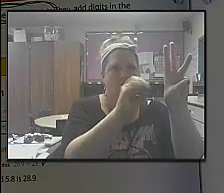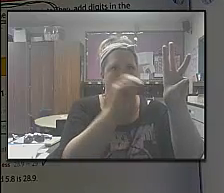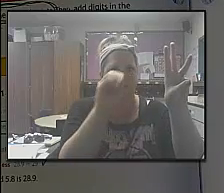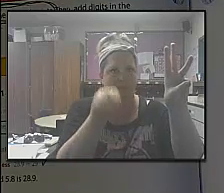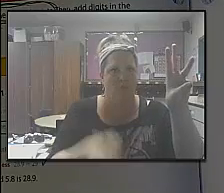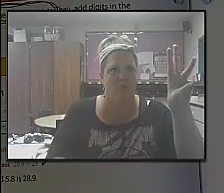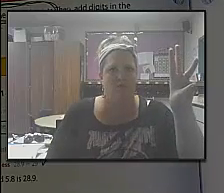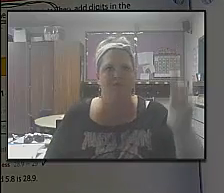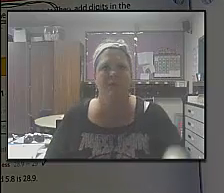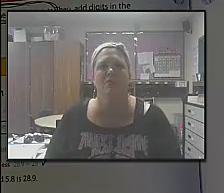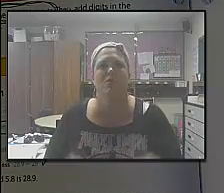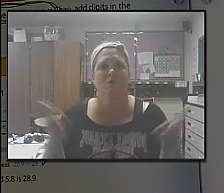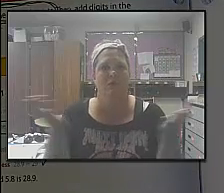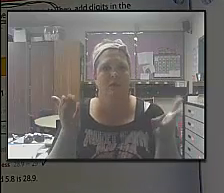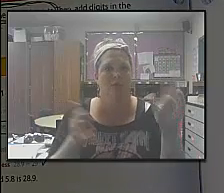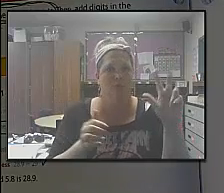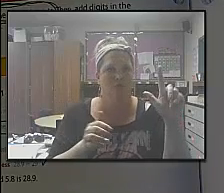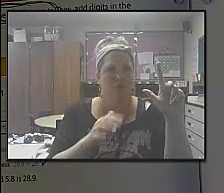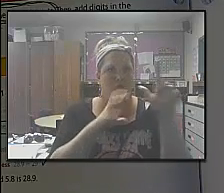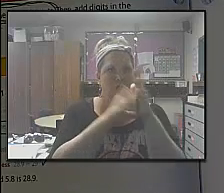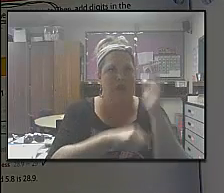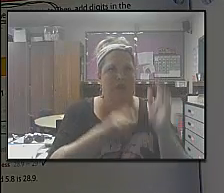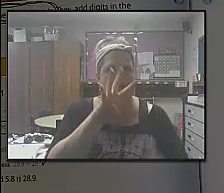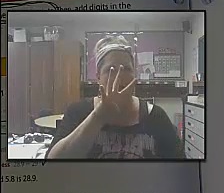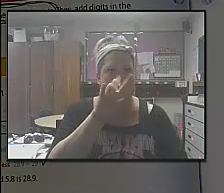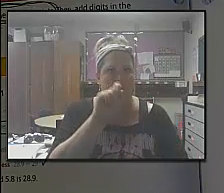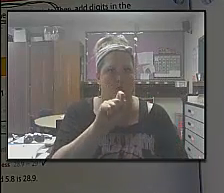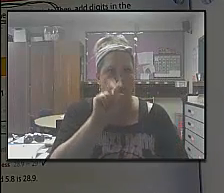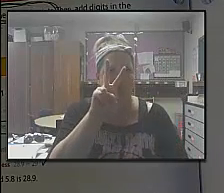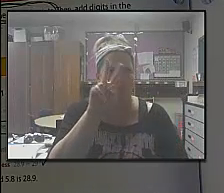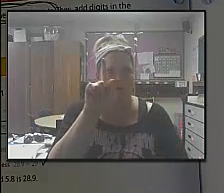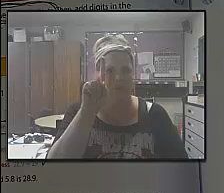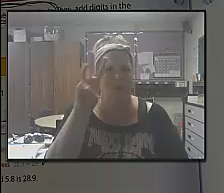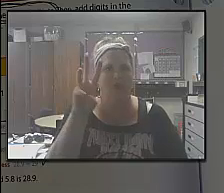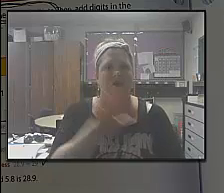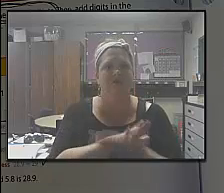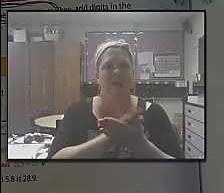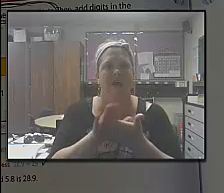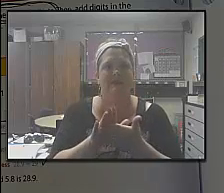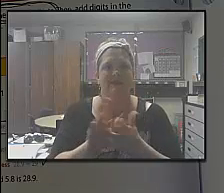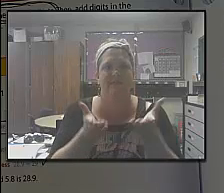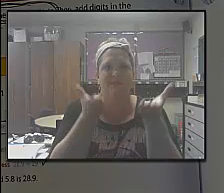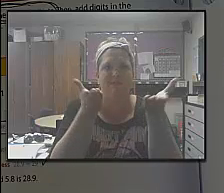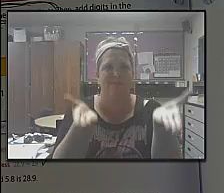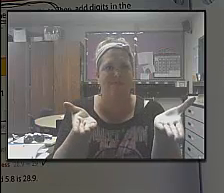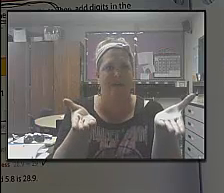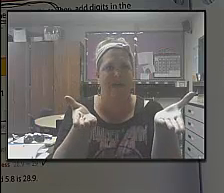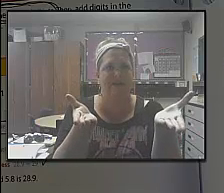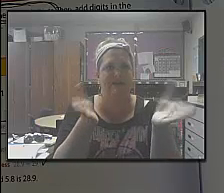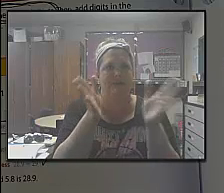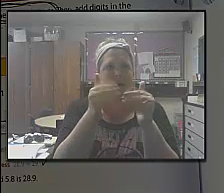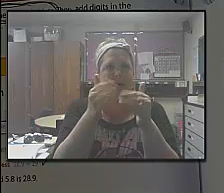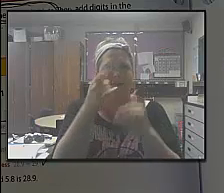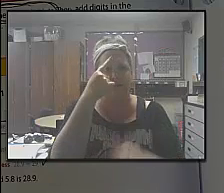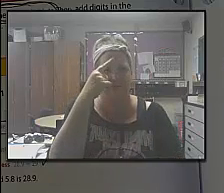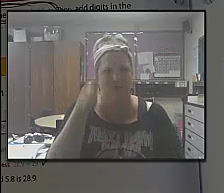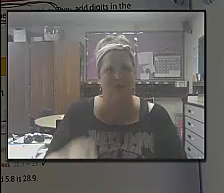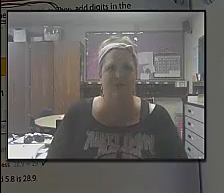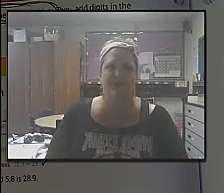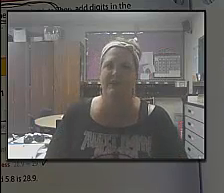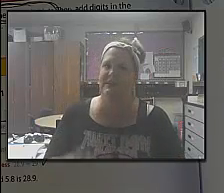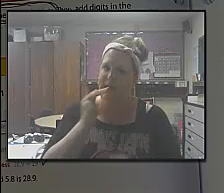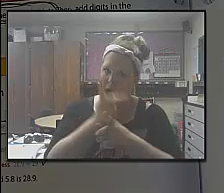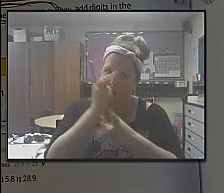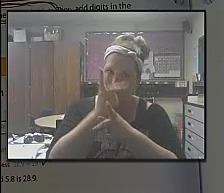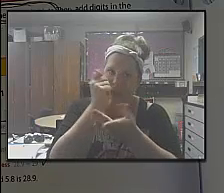bottom, we have 23, take away 4.216. How nice of them to provide some boxes for